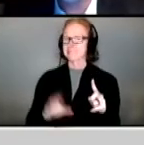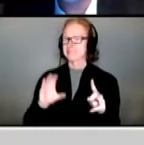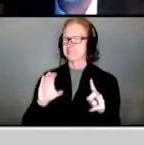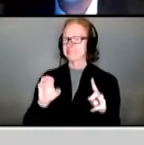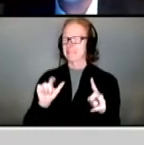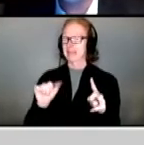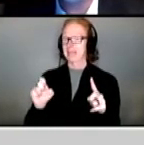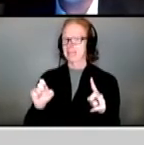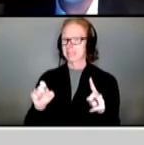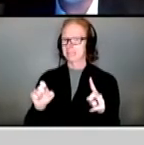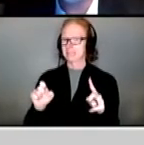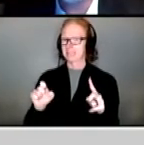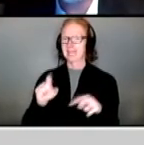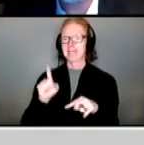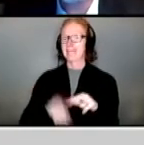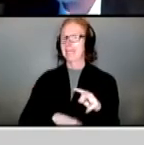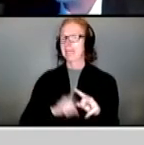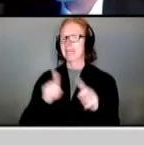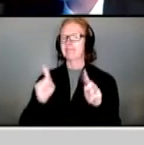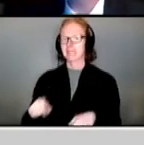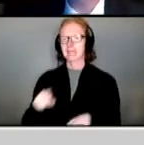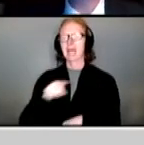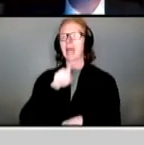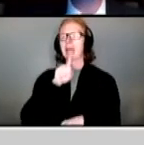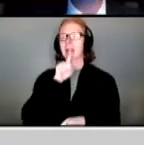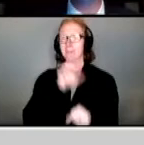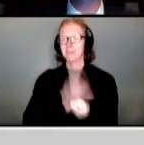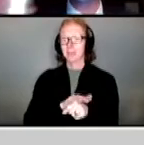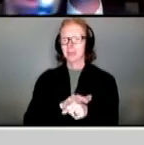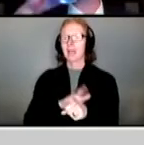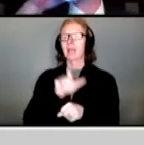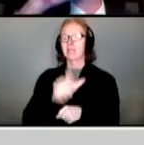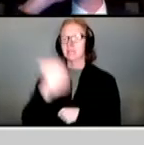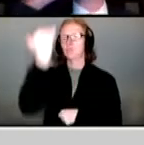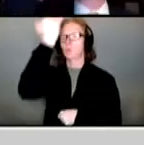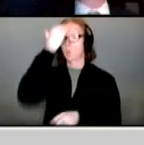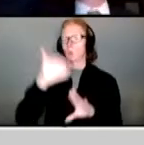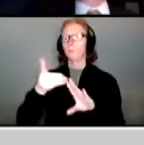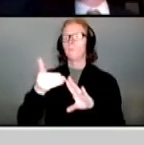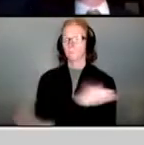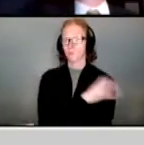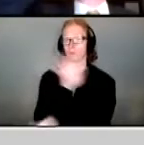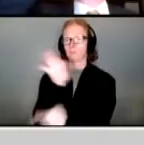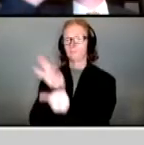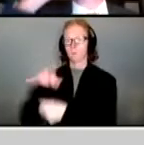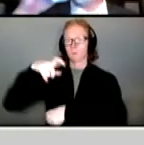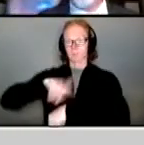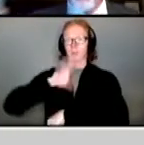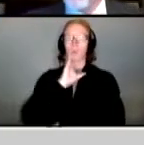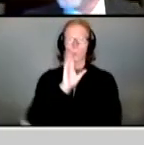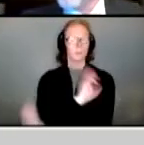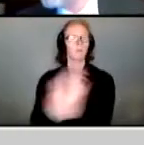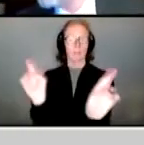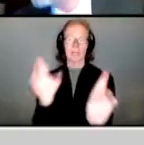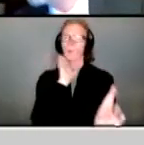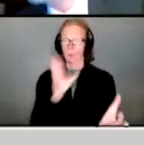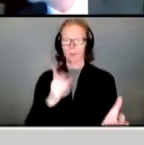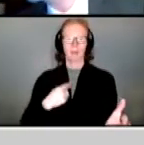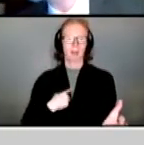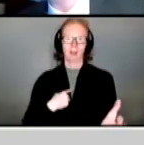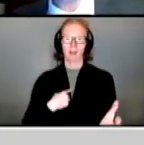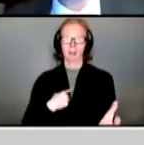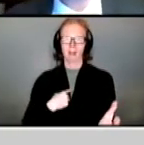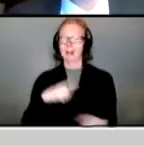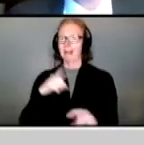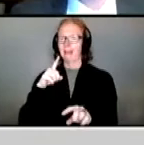will commit in front of everyone to knowing what the material is and being prepared for the vote.